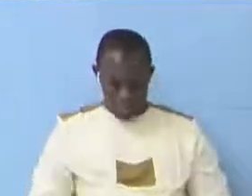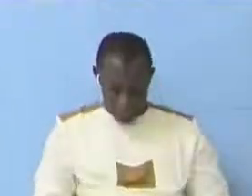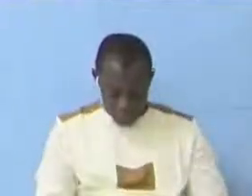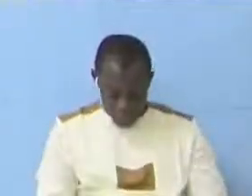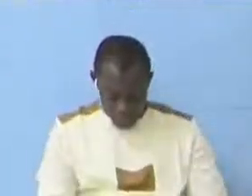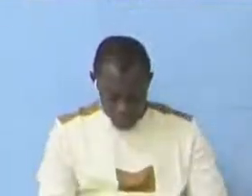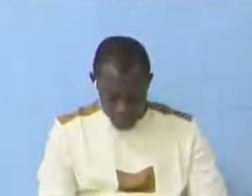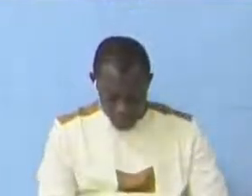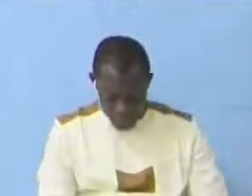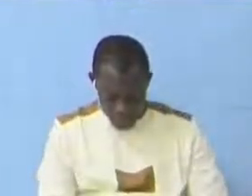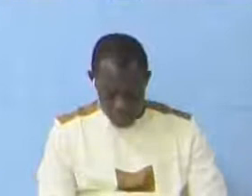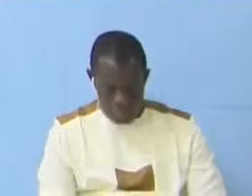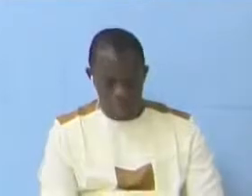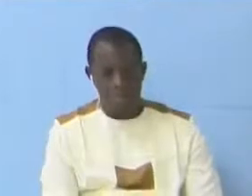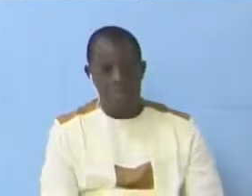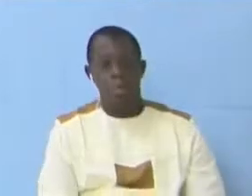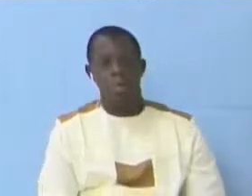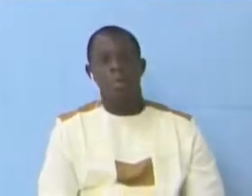Shukran, Imam.